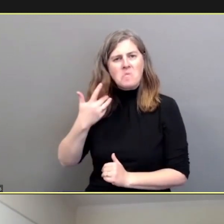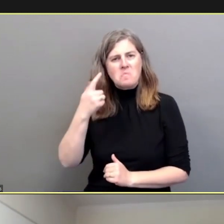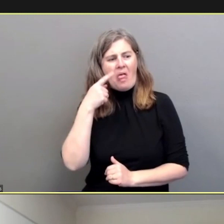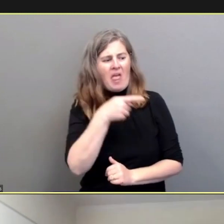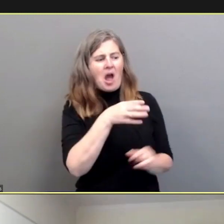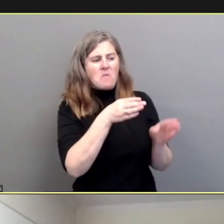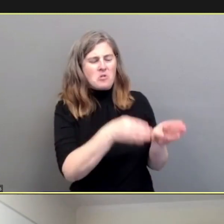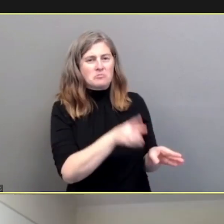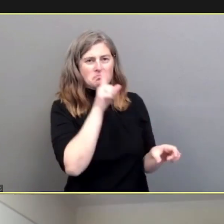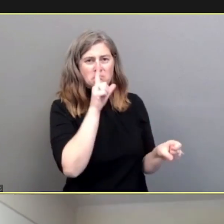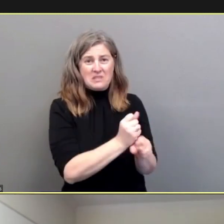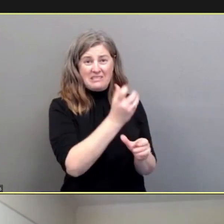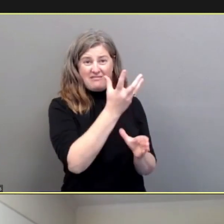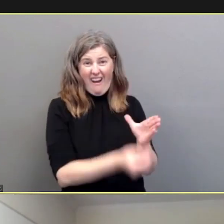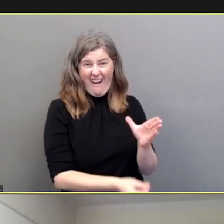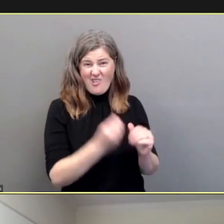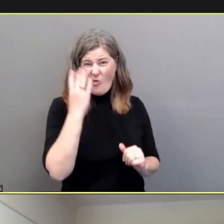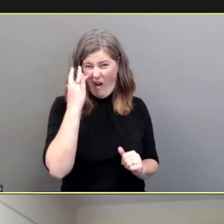cause of death.